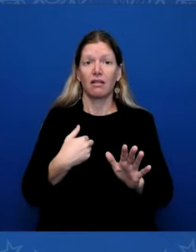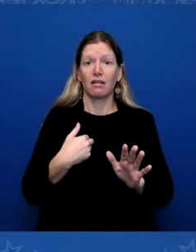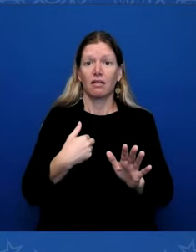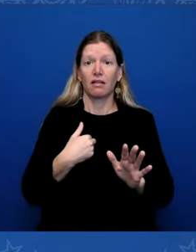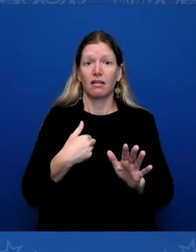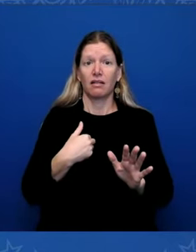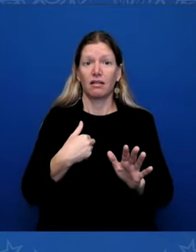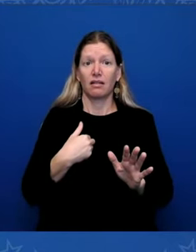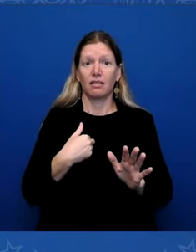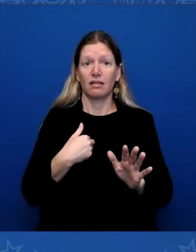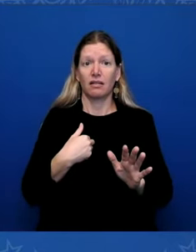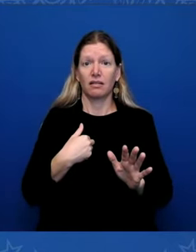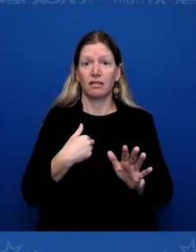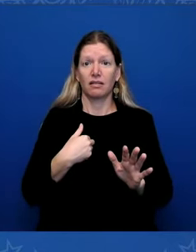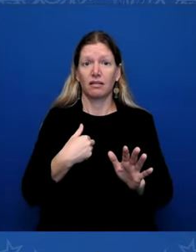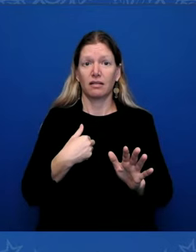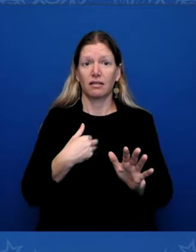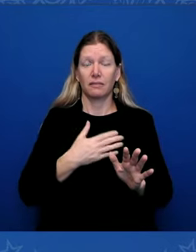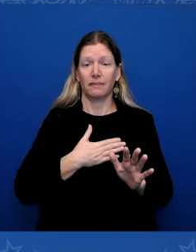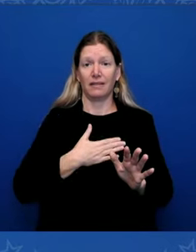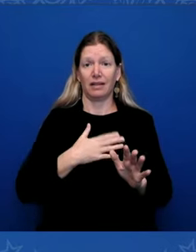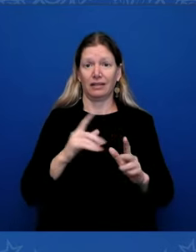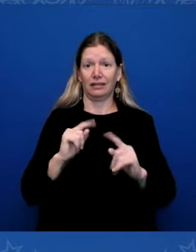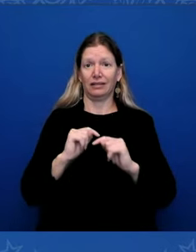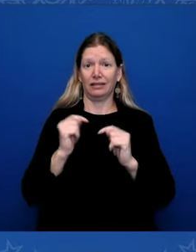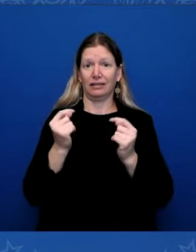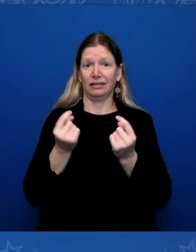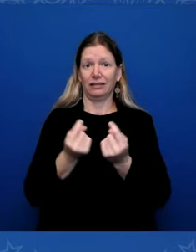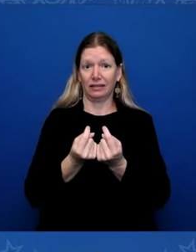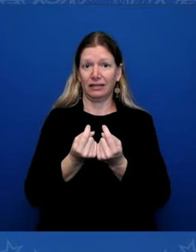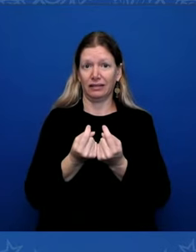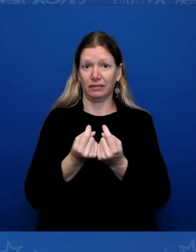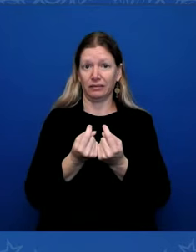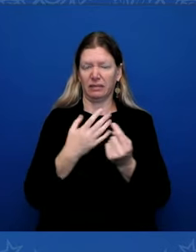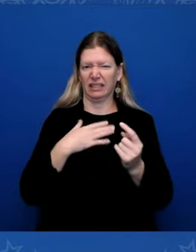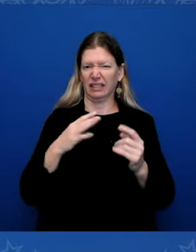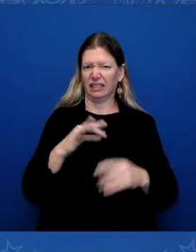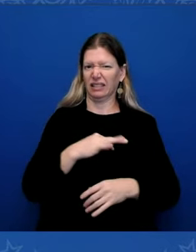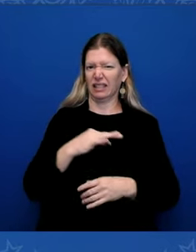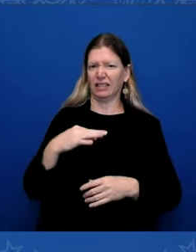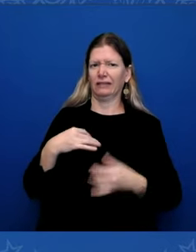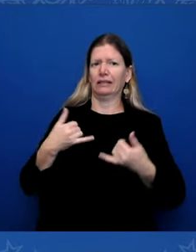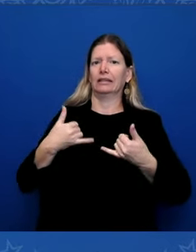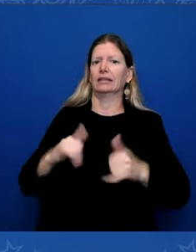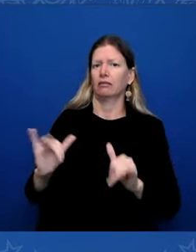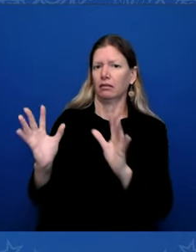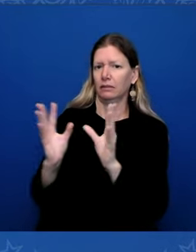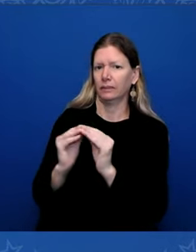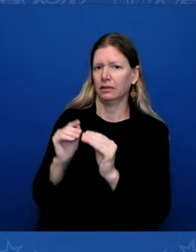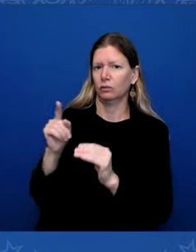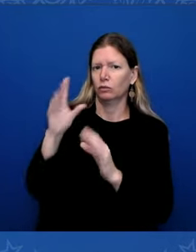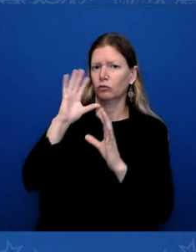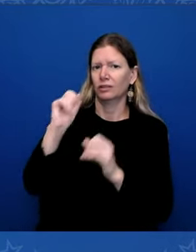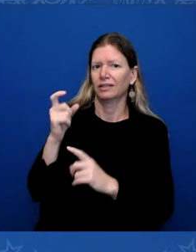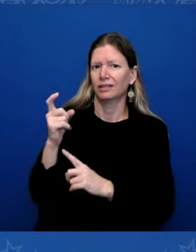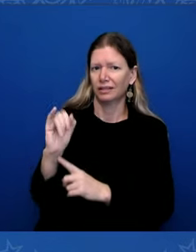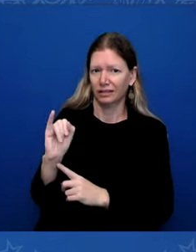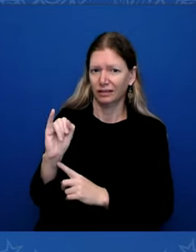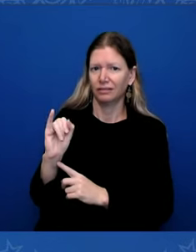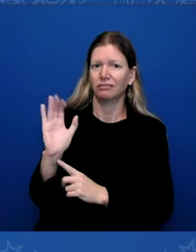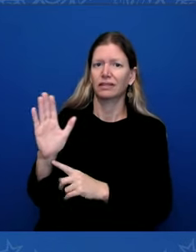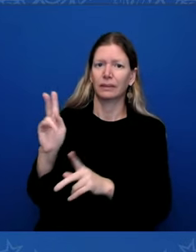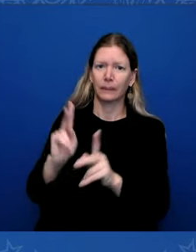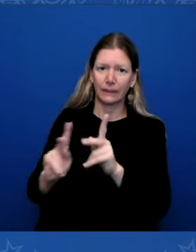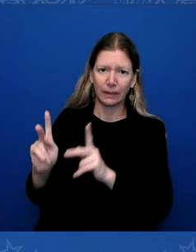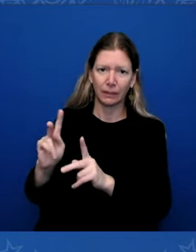my team, my staff still meets with President Xi's people and his cabinet, in effect. I met with his number two person